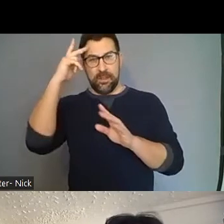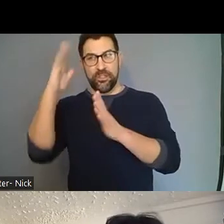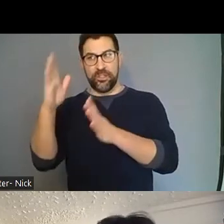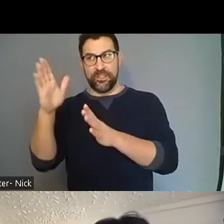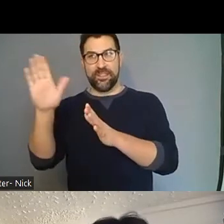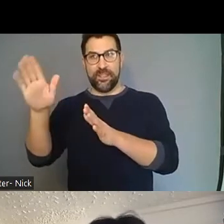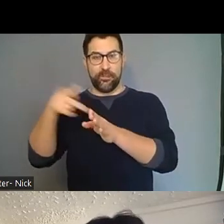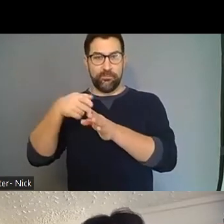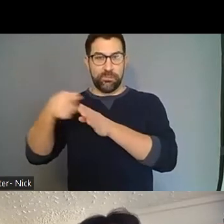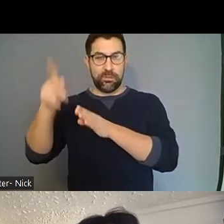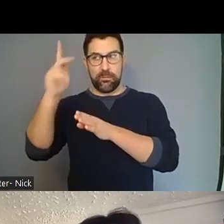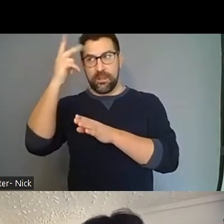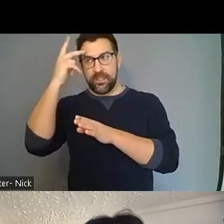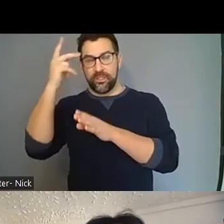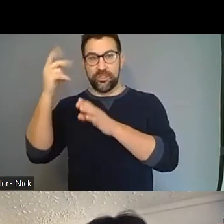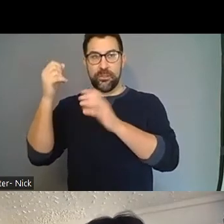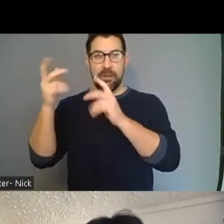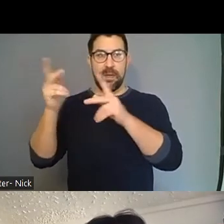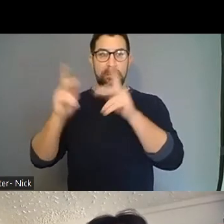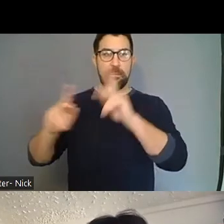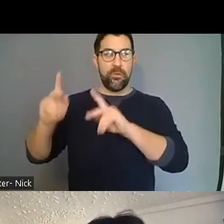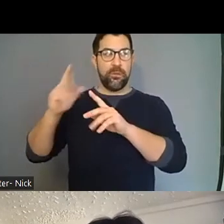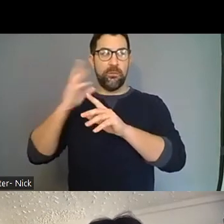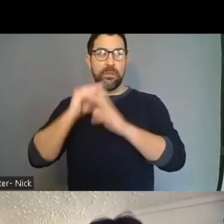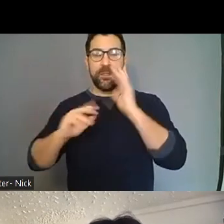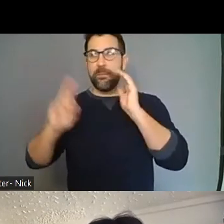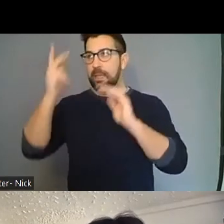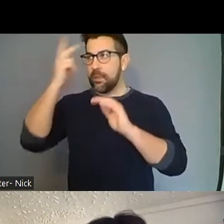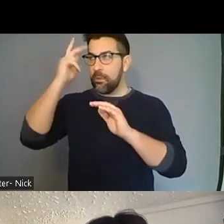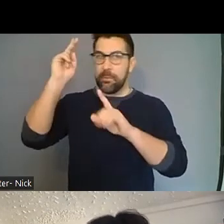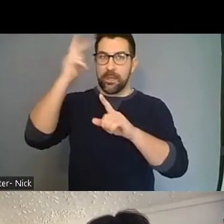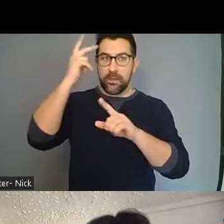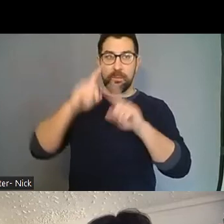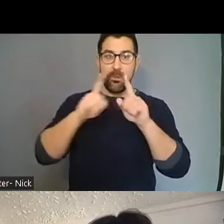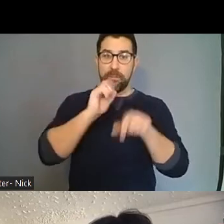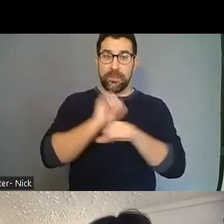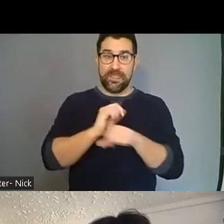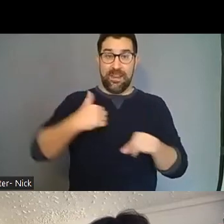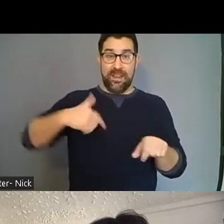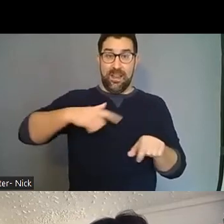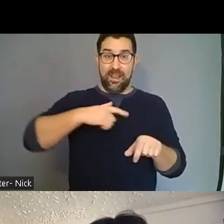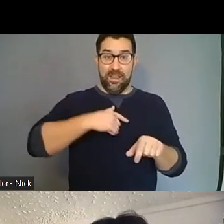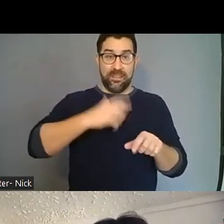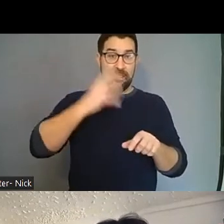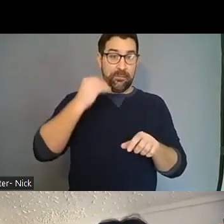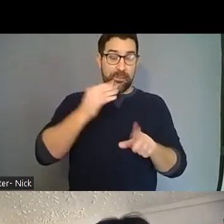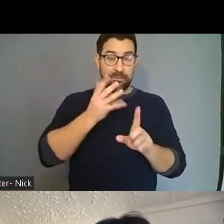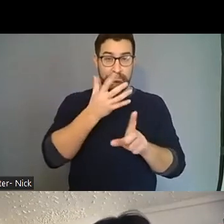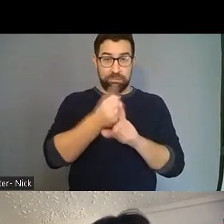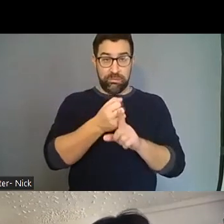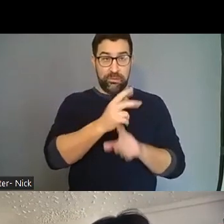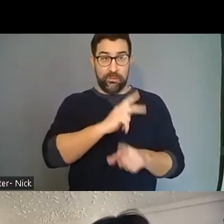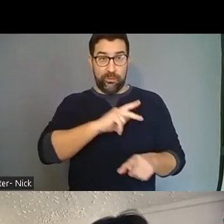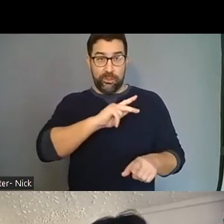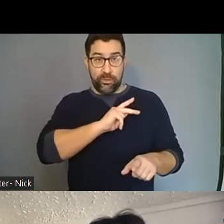right? For many, many people, it might be political, but for us, it literally is personal. It's not just about our